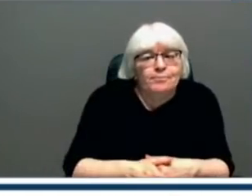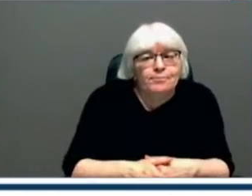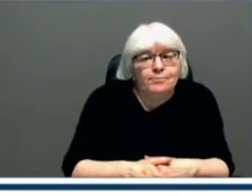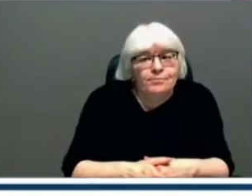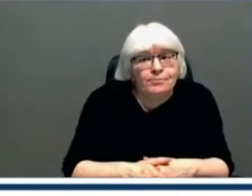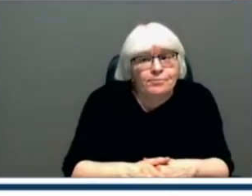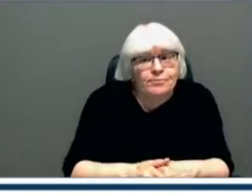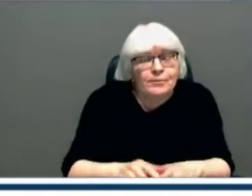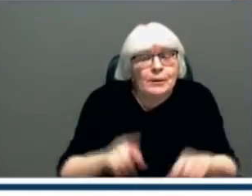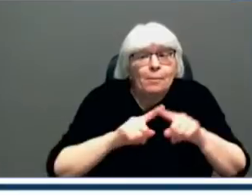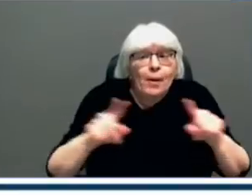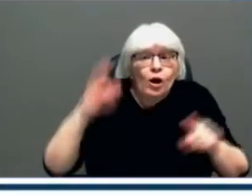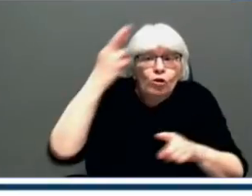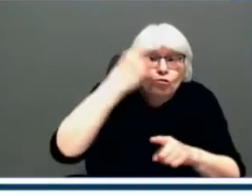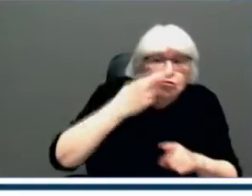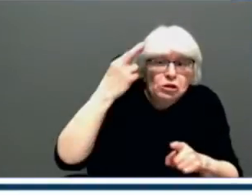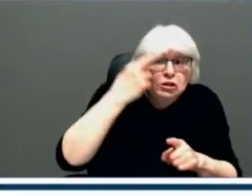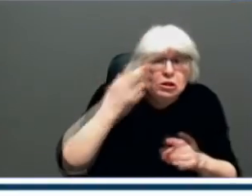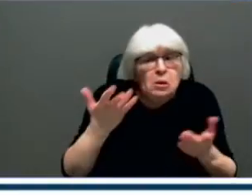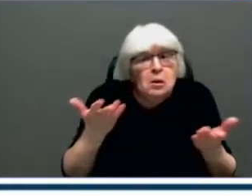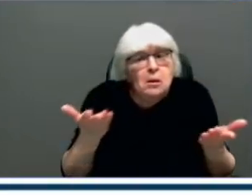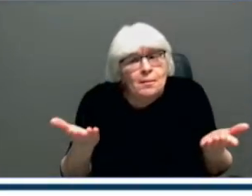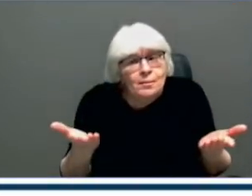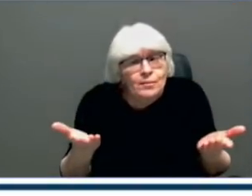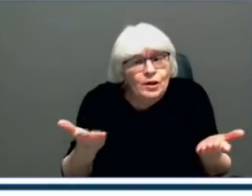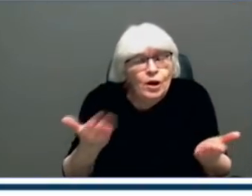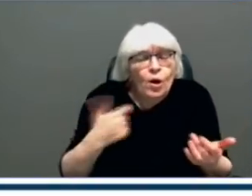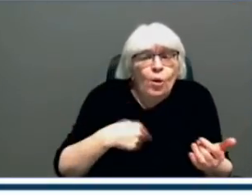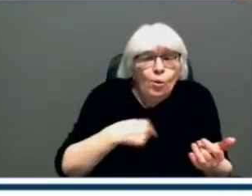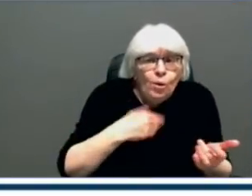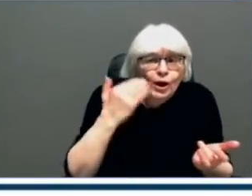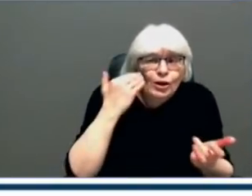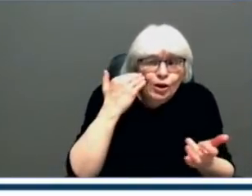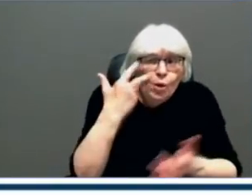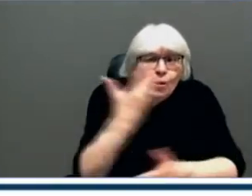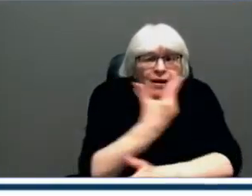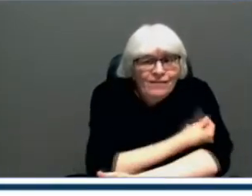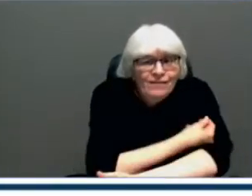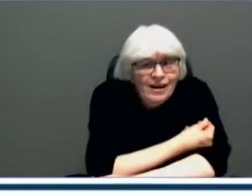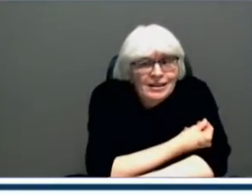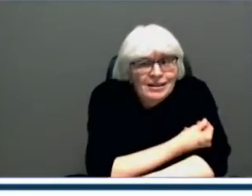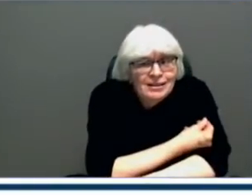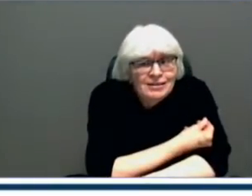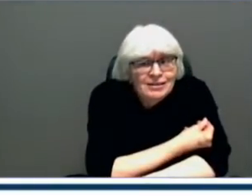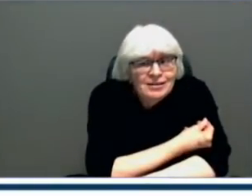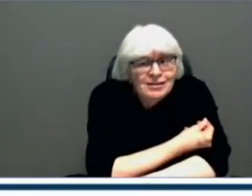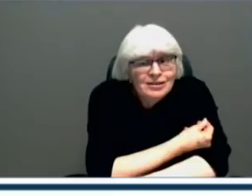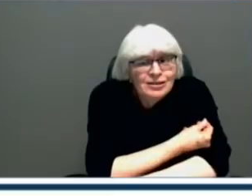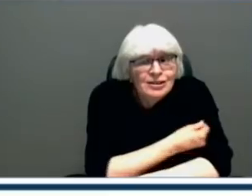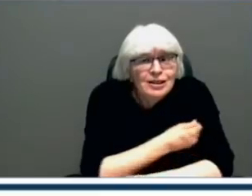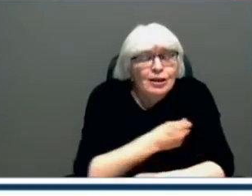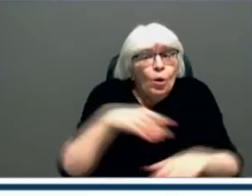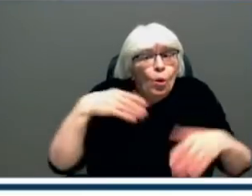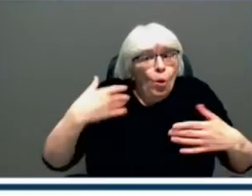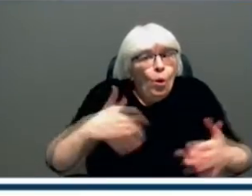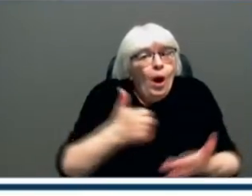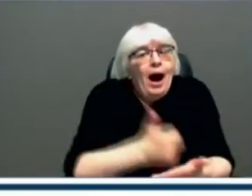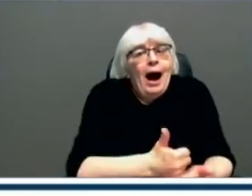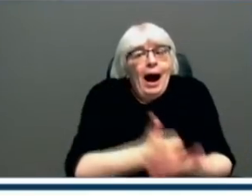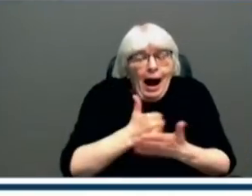rationale, although we know that the vaccine effectiveness against severe disease